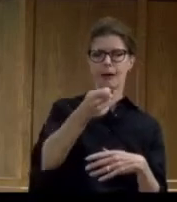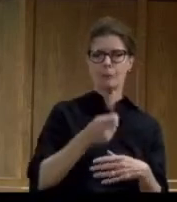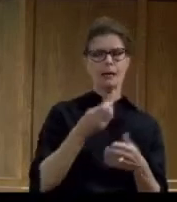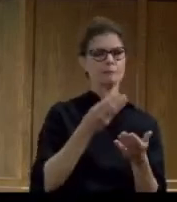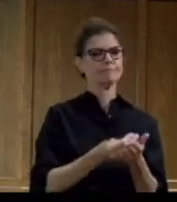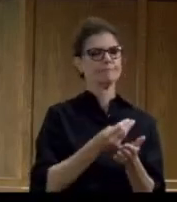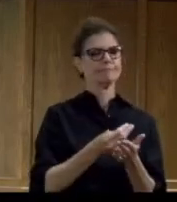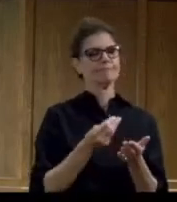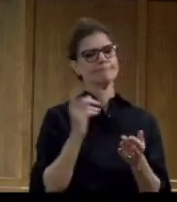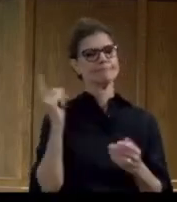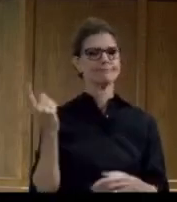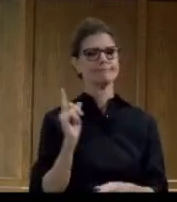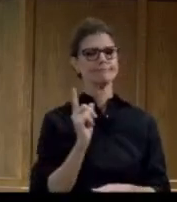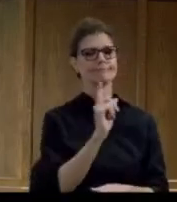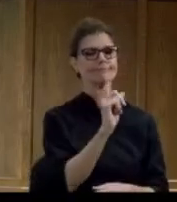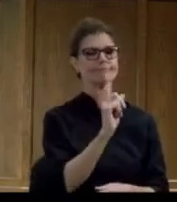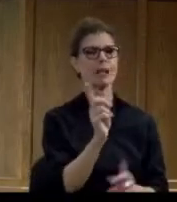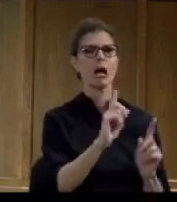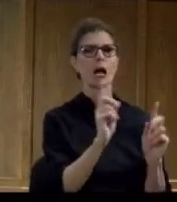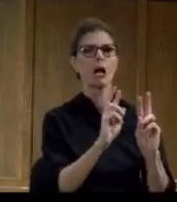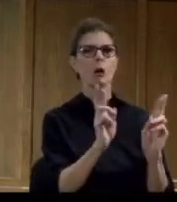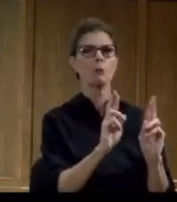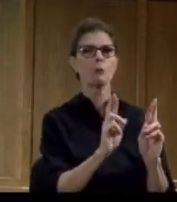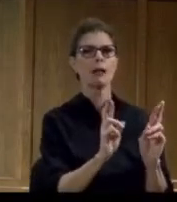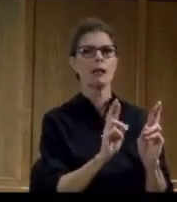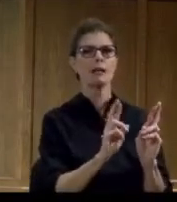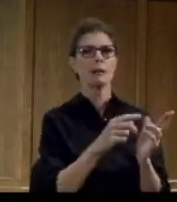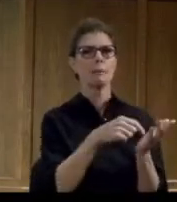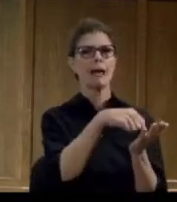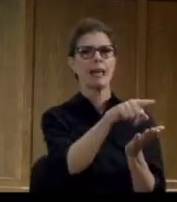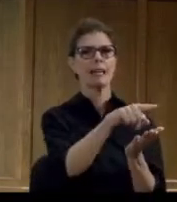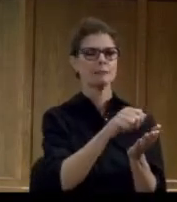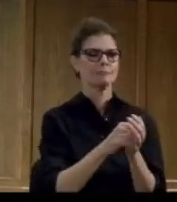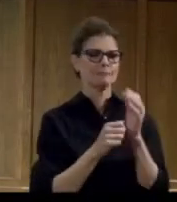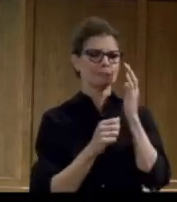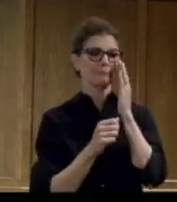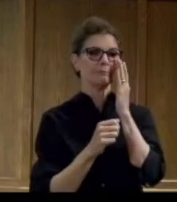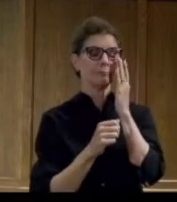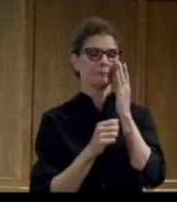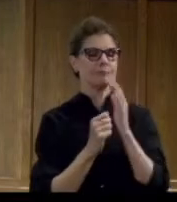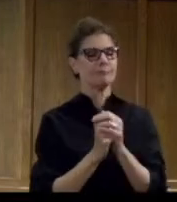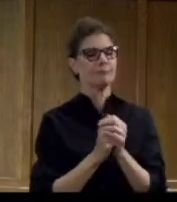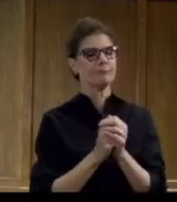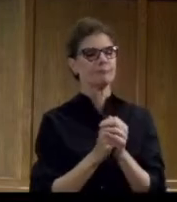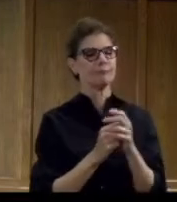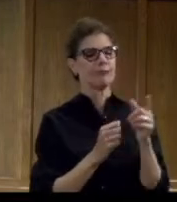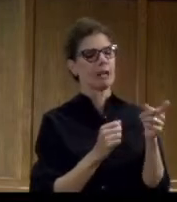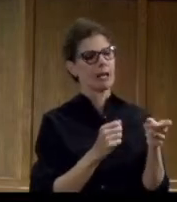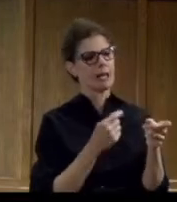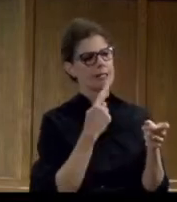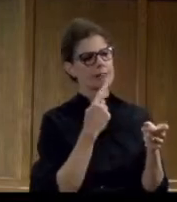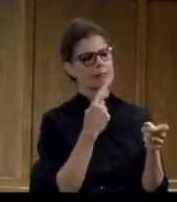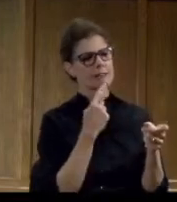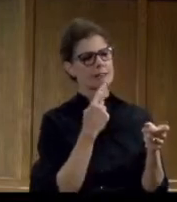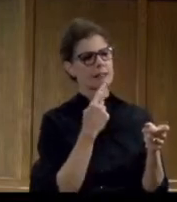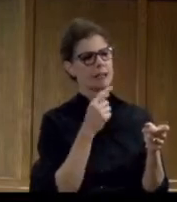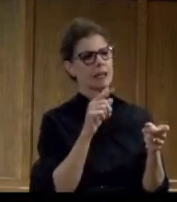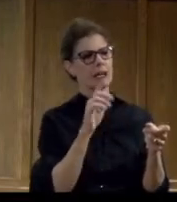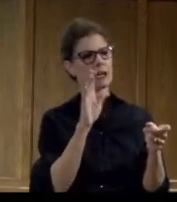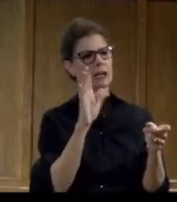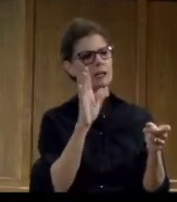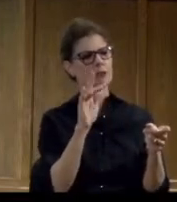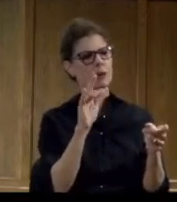So go up to the register, and Kohl's always does this. I should have expected this. Rings the belt up. It's not $30.